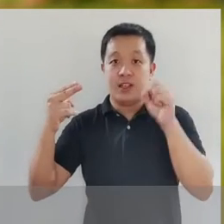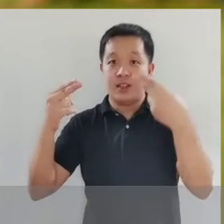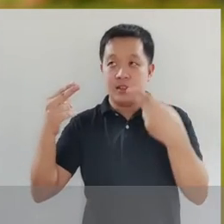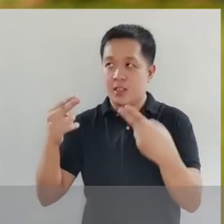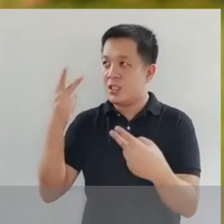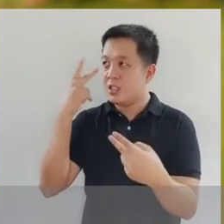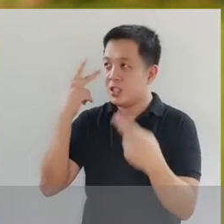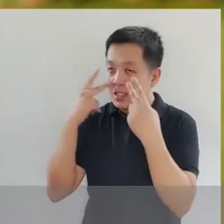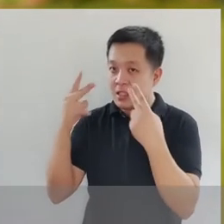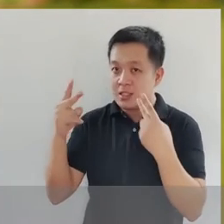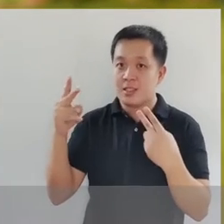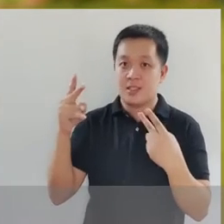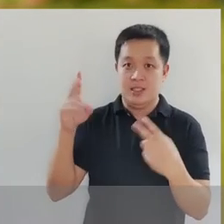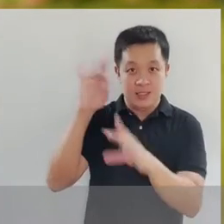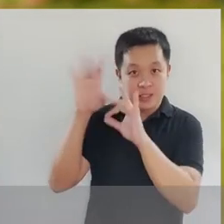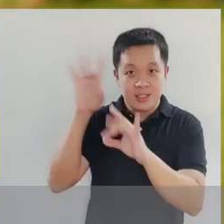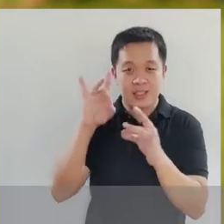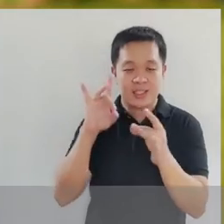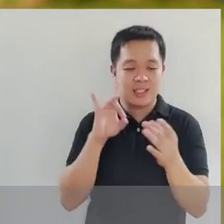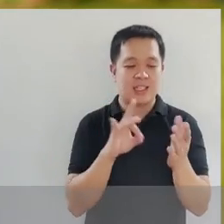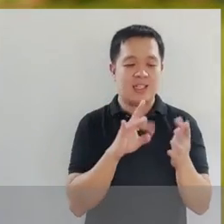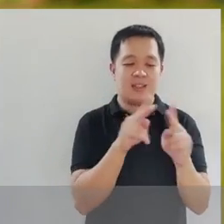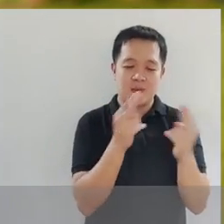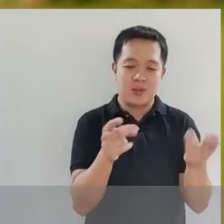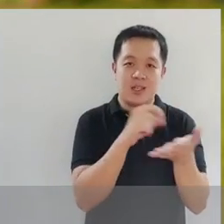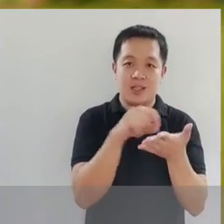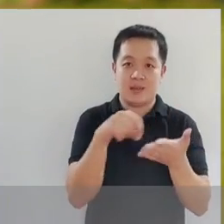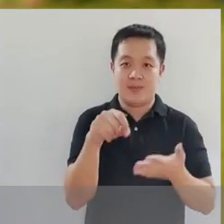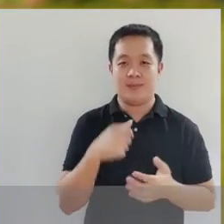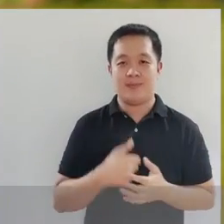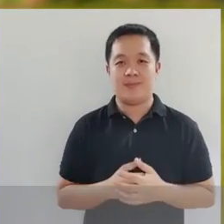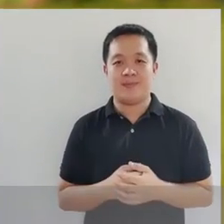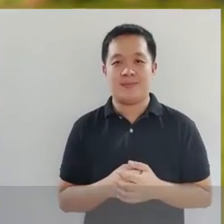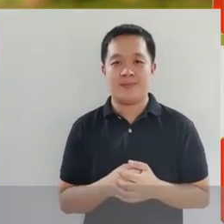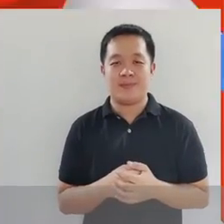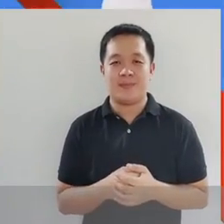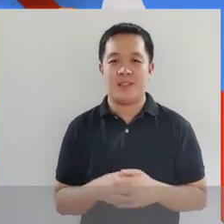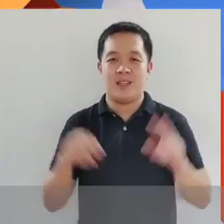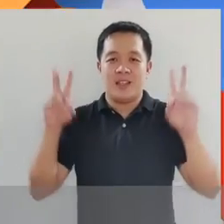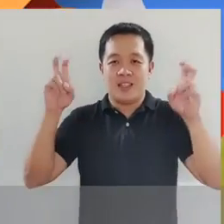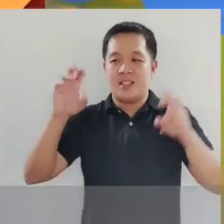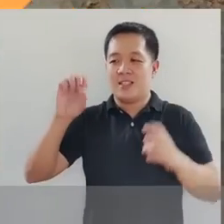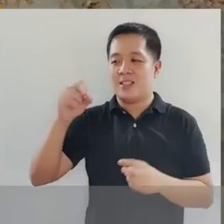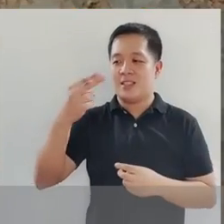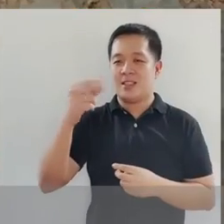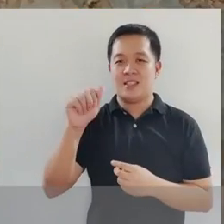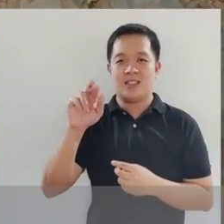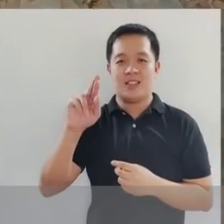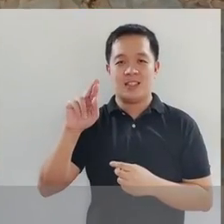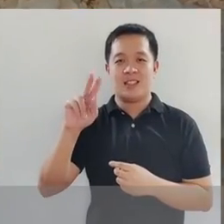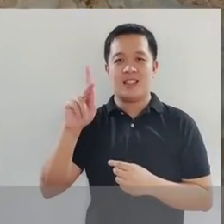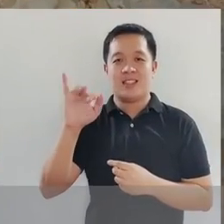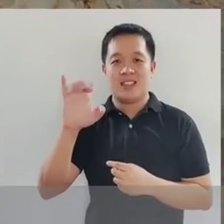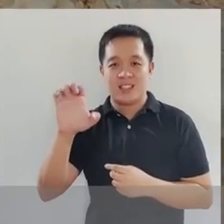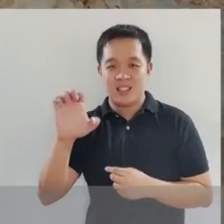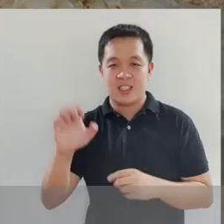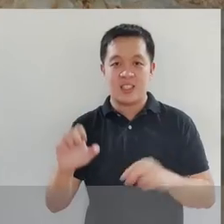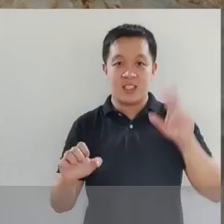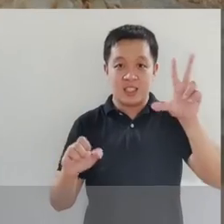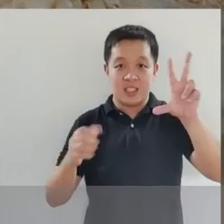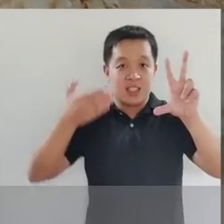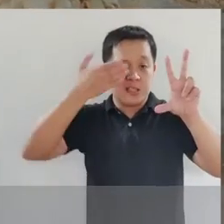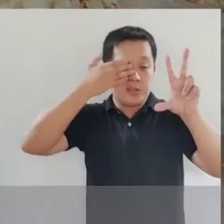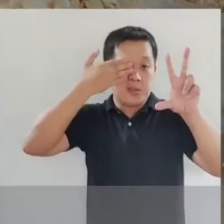consonant digraphs CH and SH. You may write them in your notebook. Sharky.